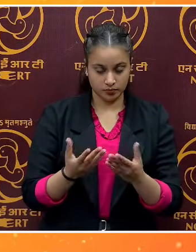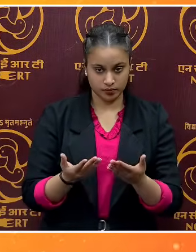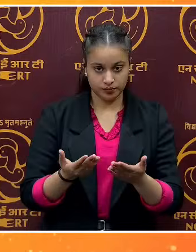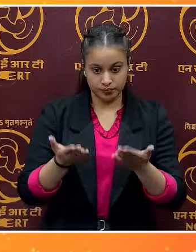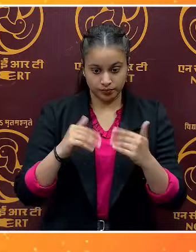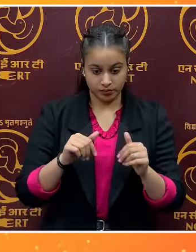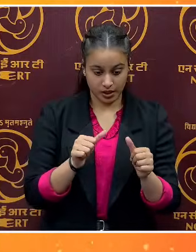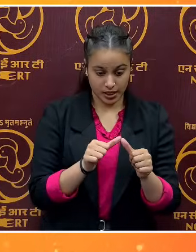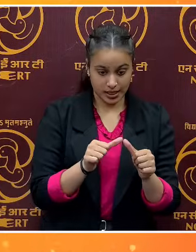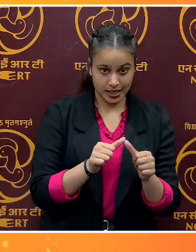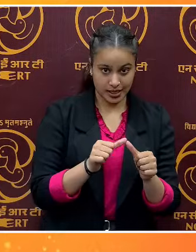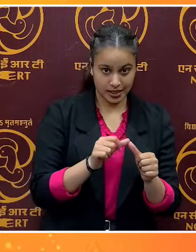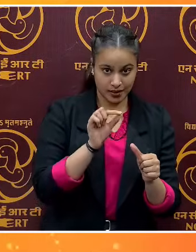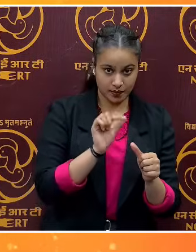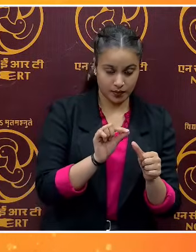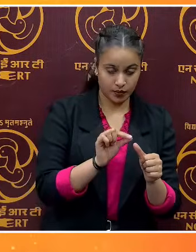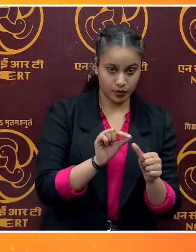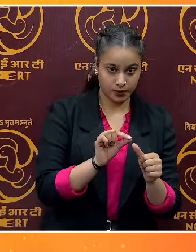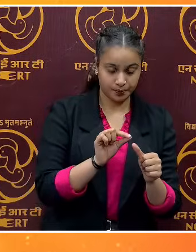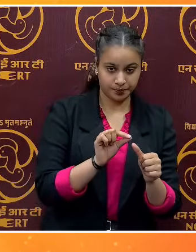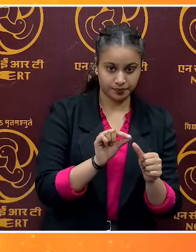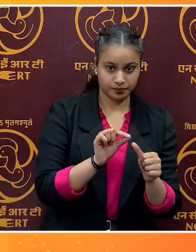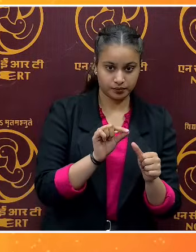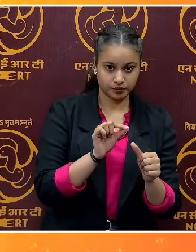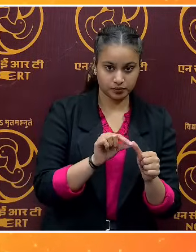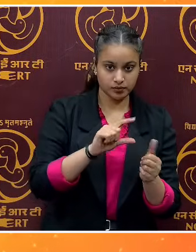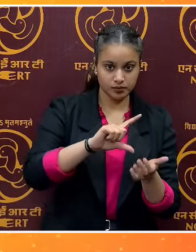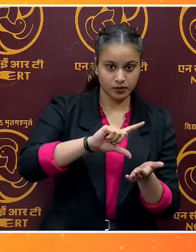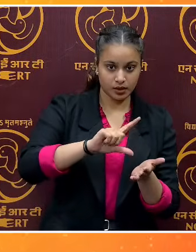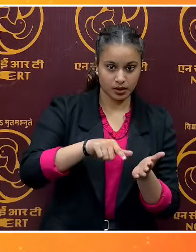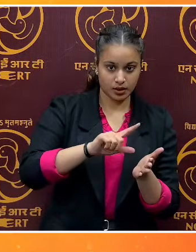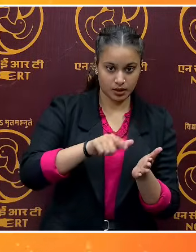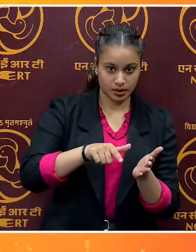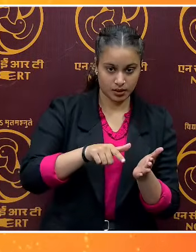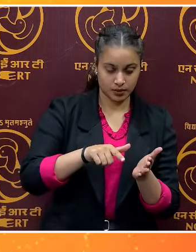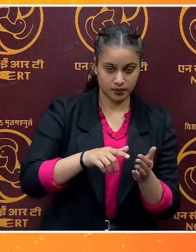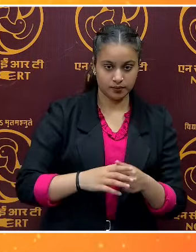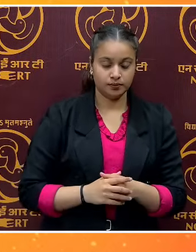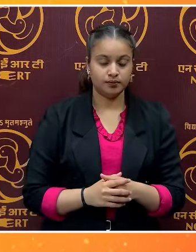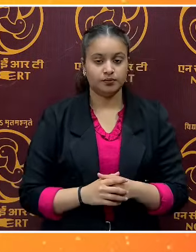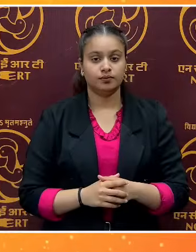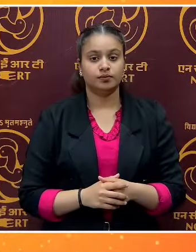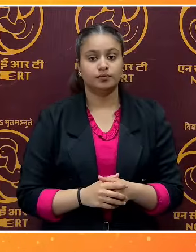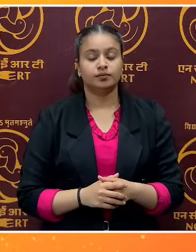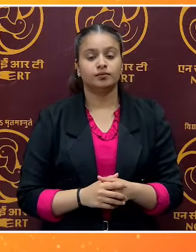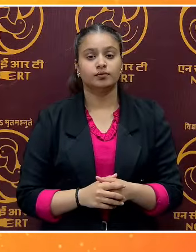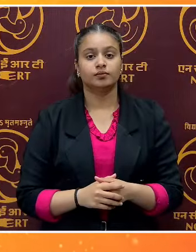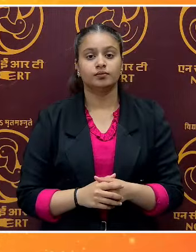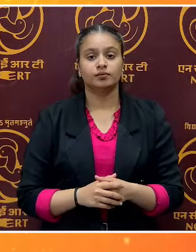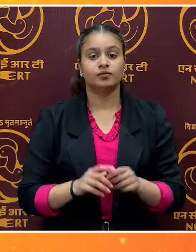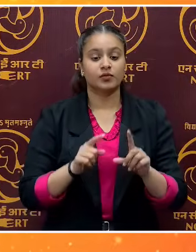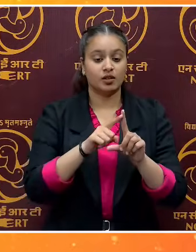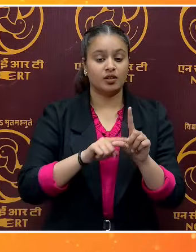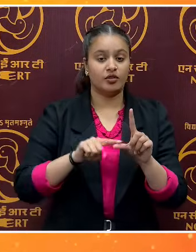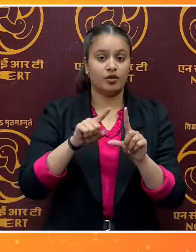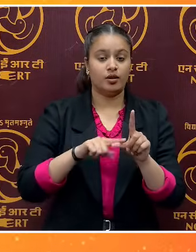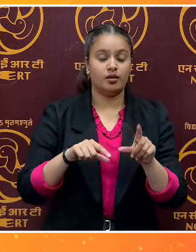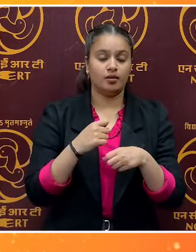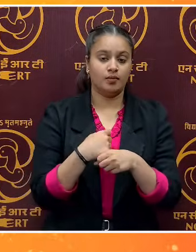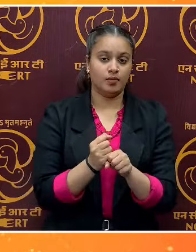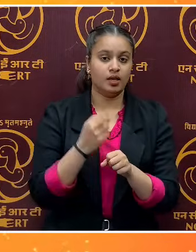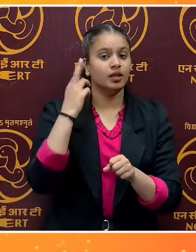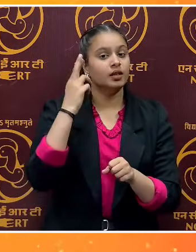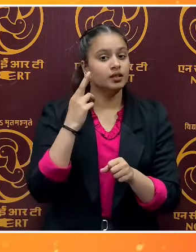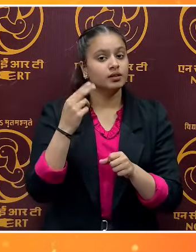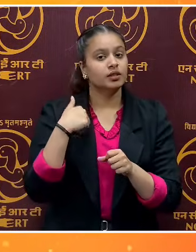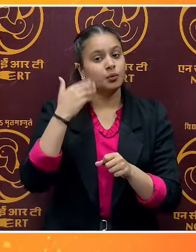At A, children, I will keep this protractor and first draw a right angle, because I